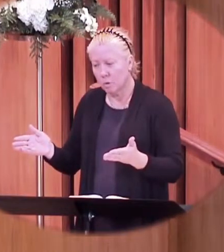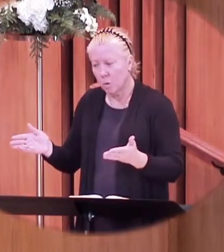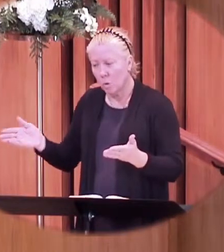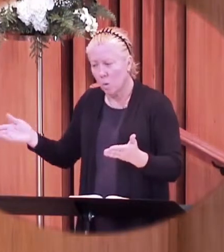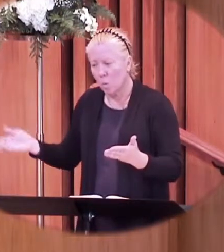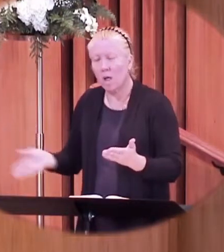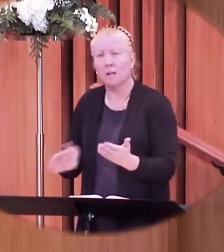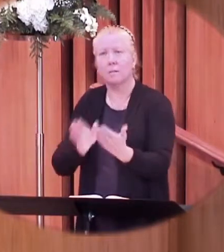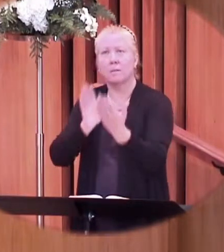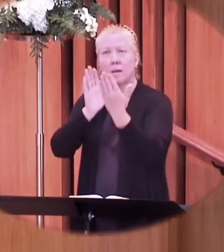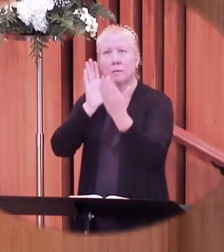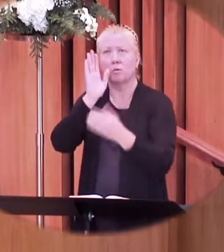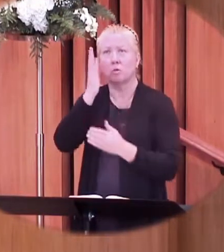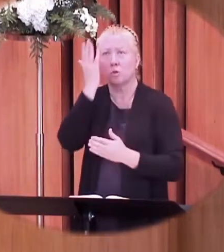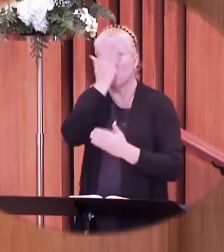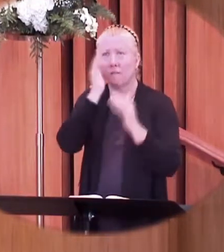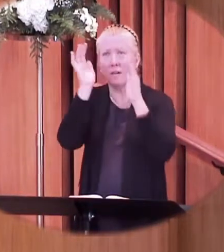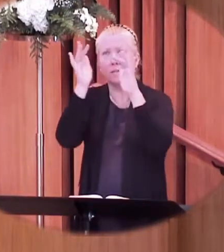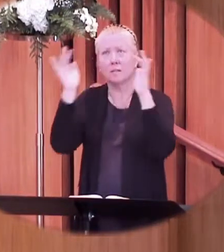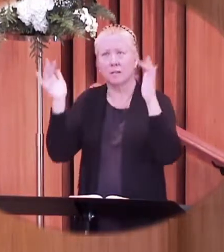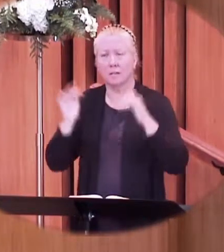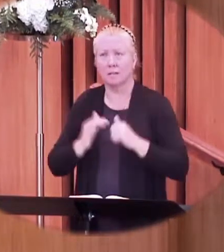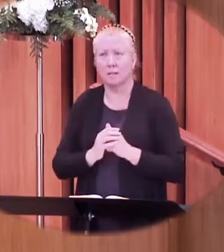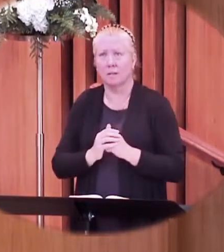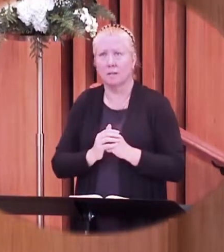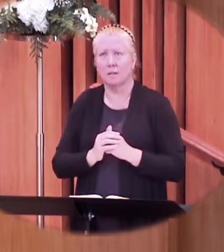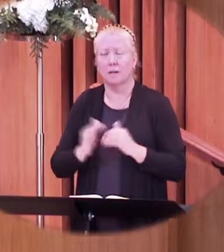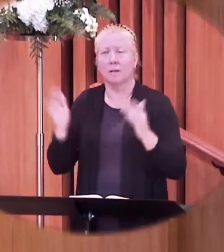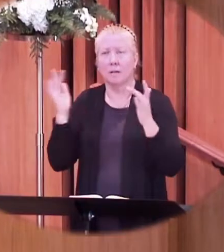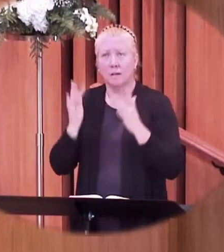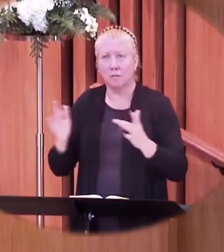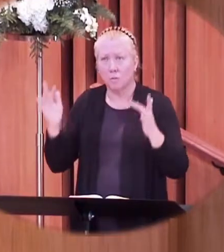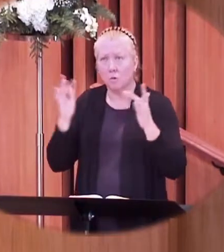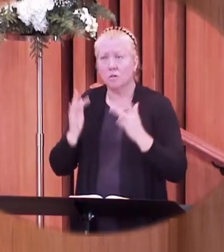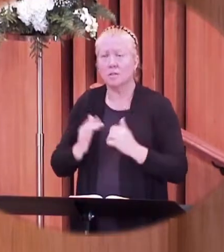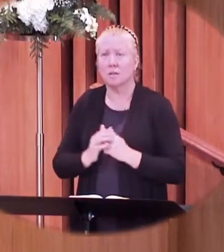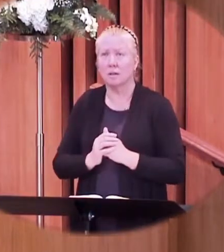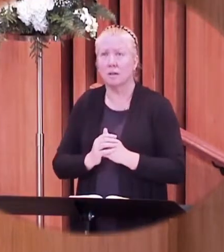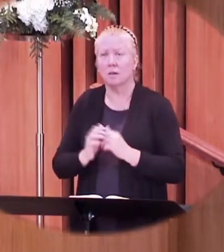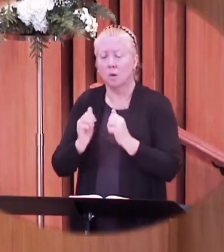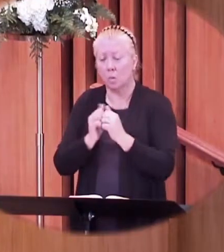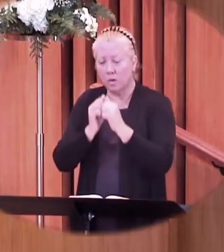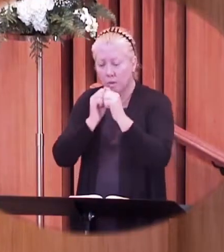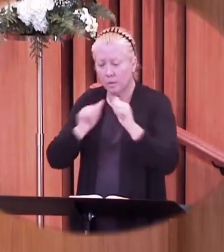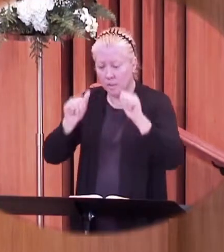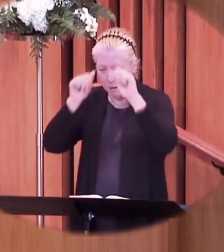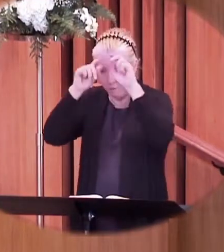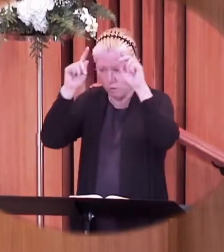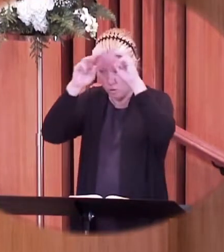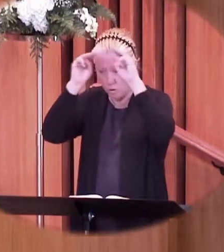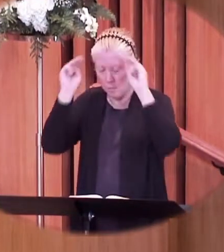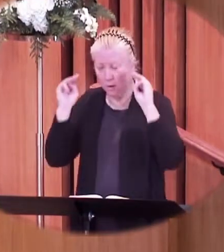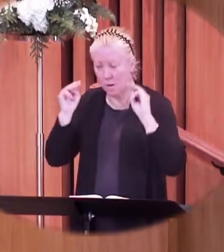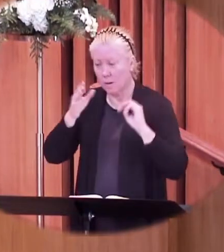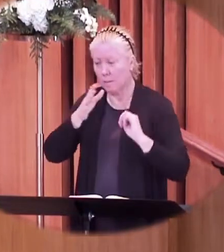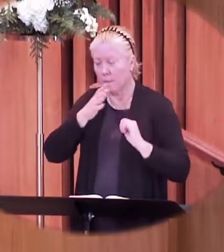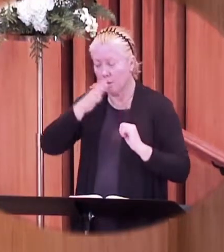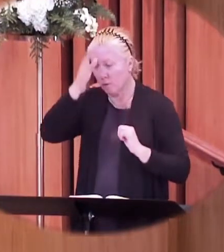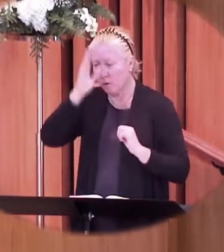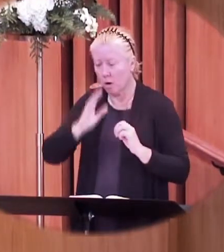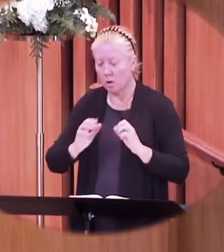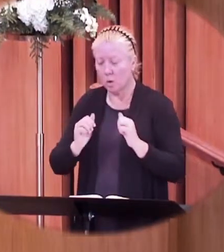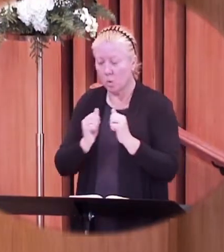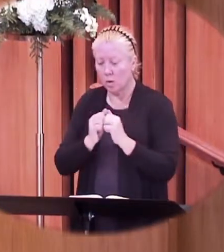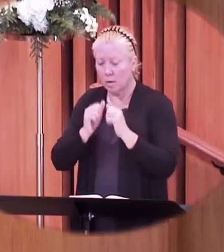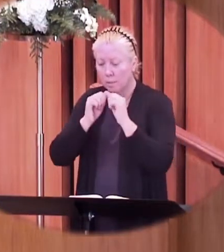light of your face. Have mercy on us all. We pray that with the Blessed Virgin, Mary, Mother of God, with